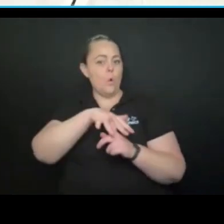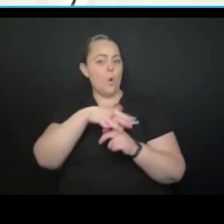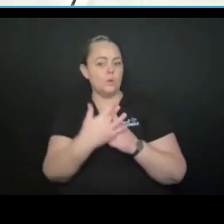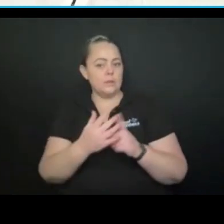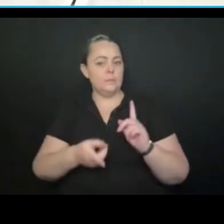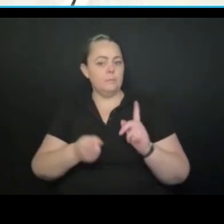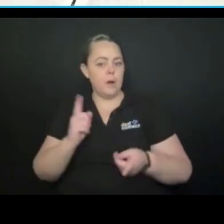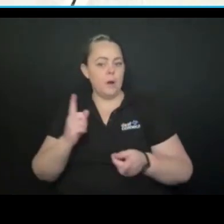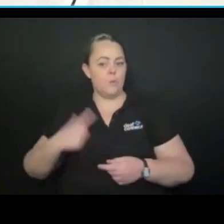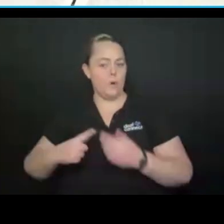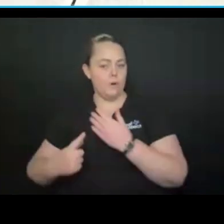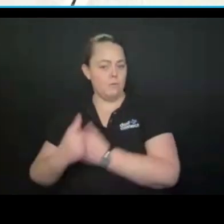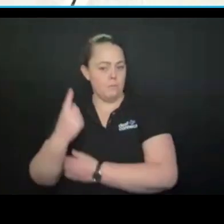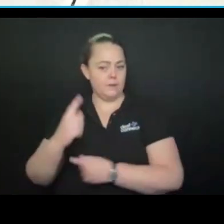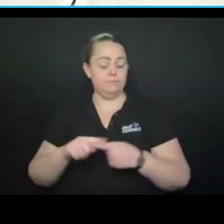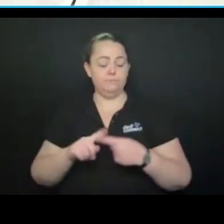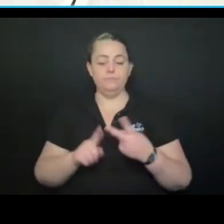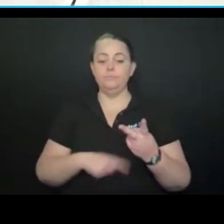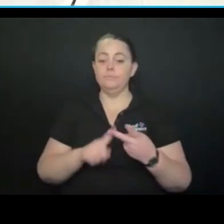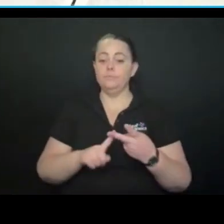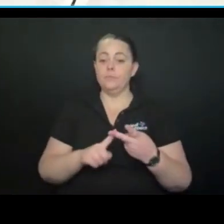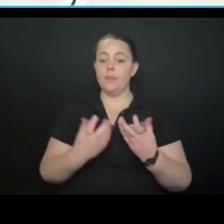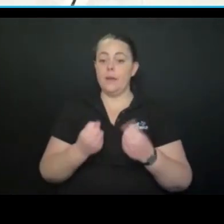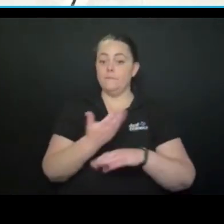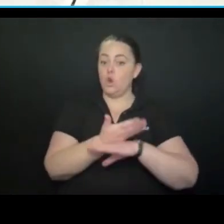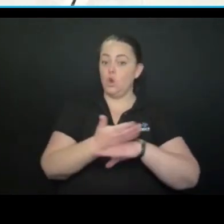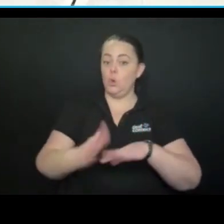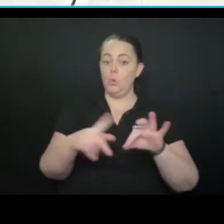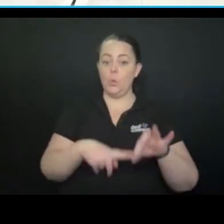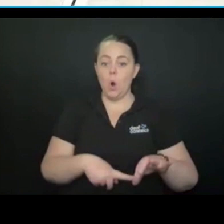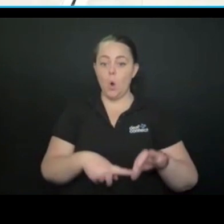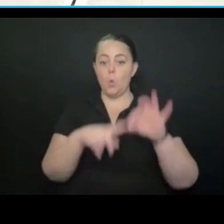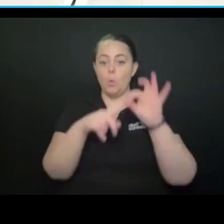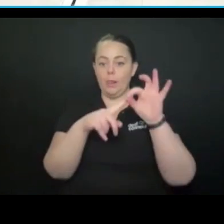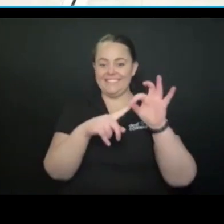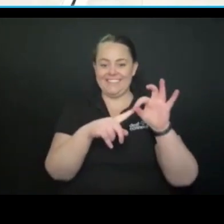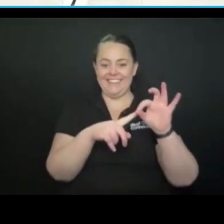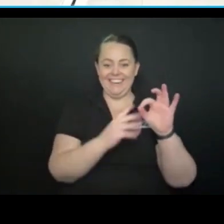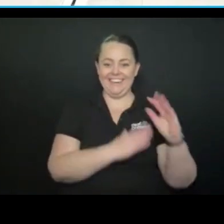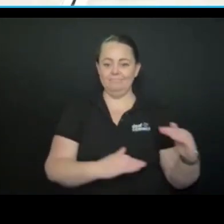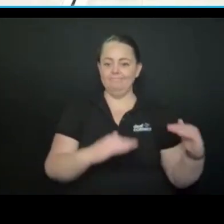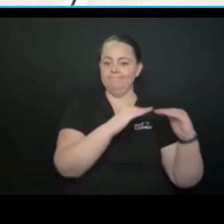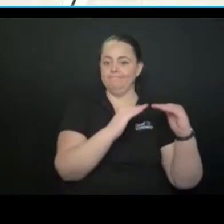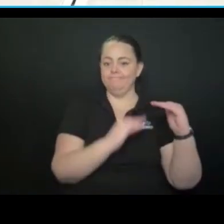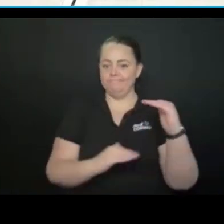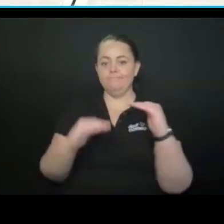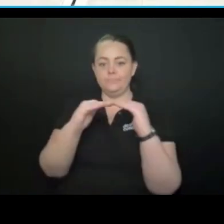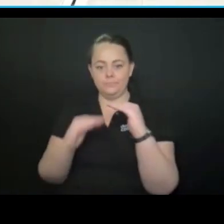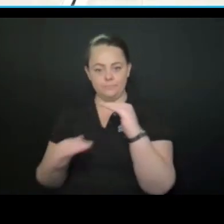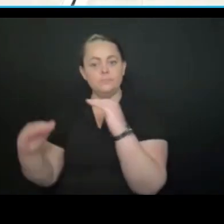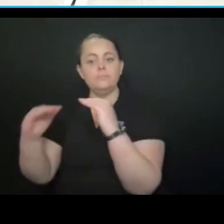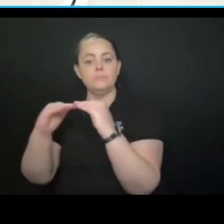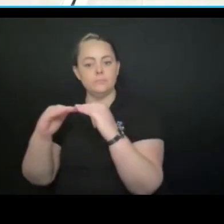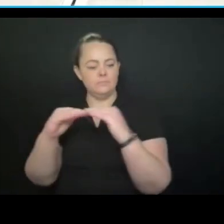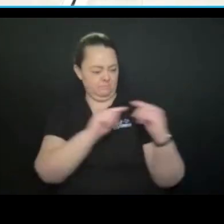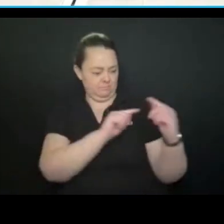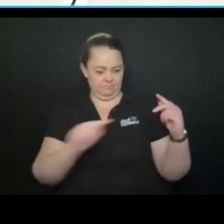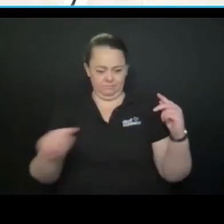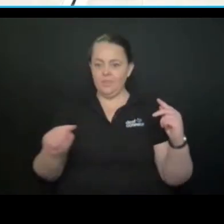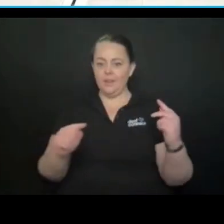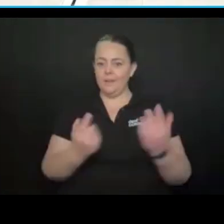quality indicators and how these are going to be reported, how we're going to support you through guidance, materials